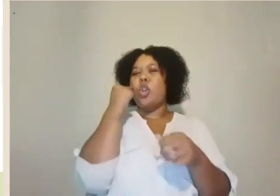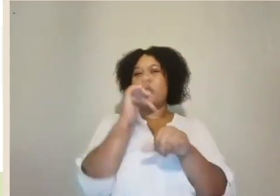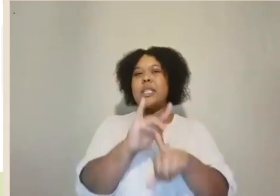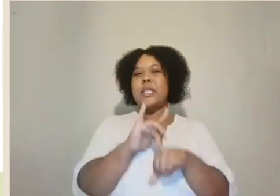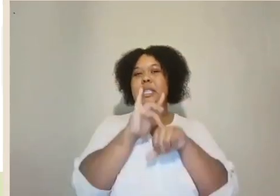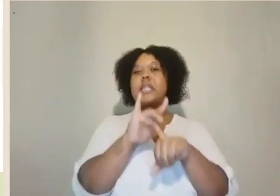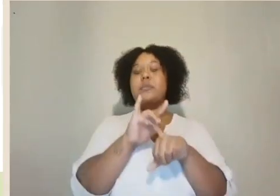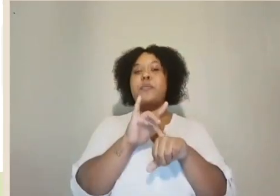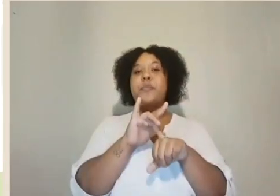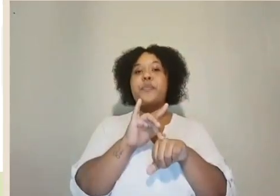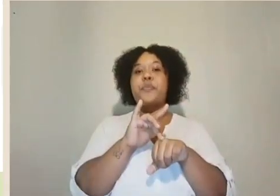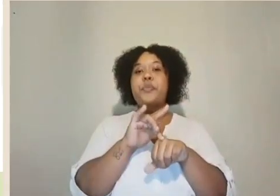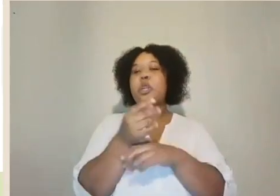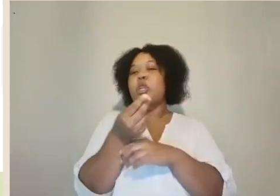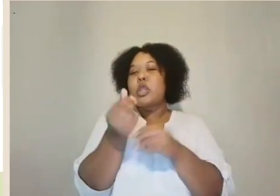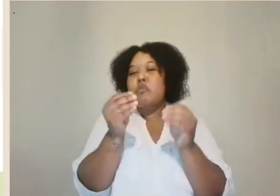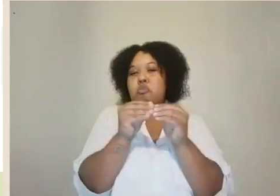I'm going to give us a little bit of time with this.